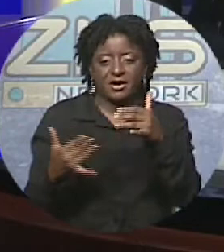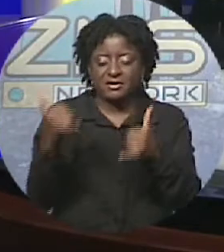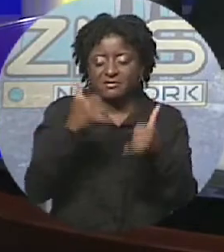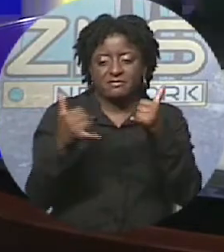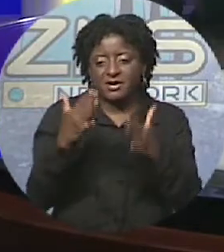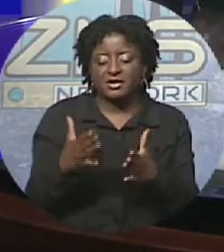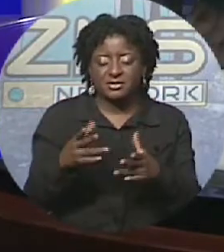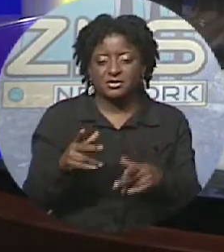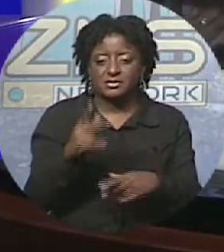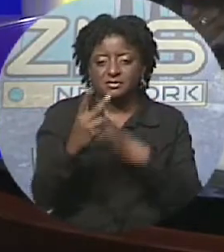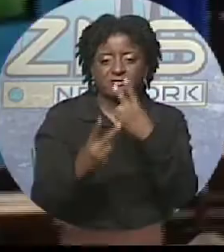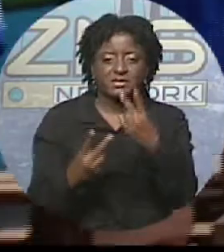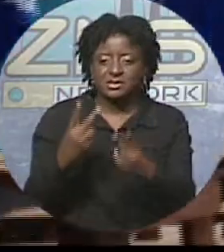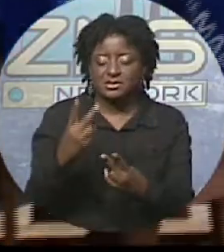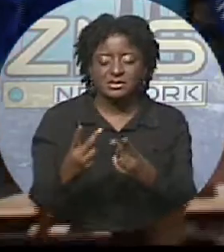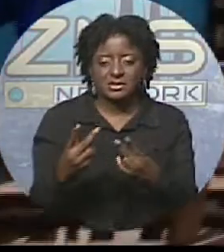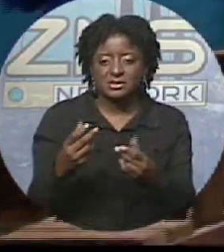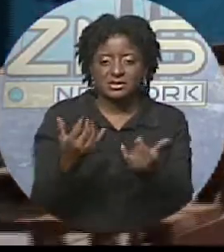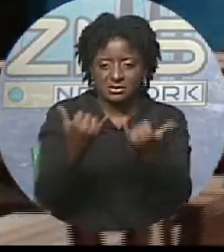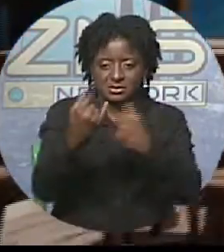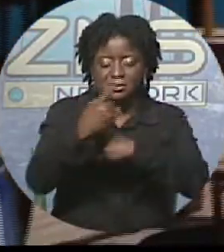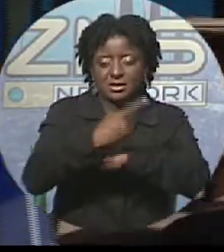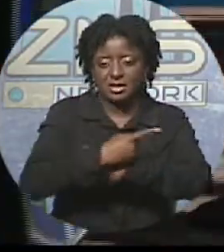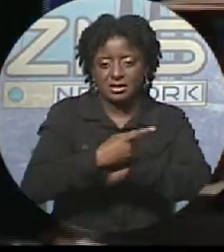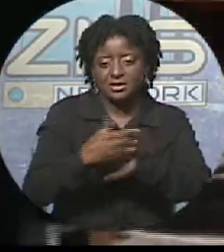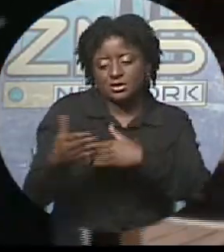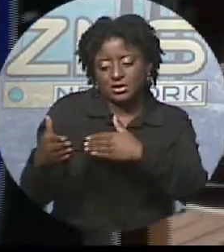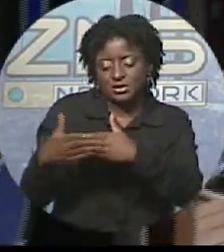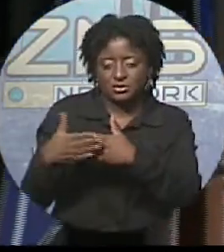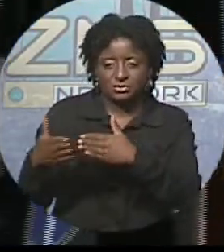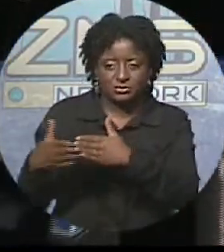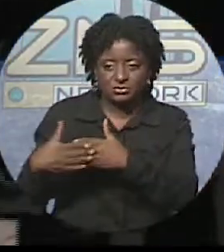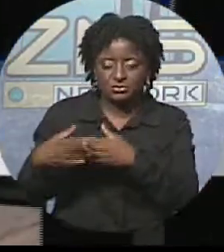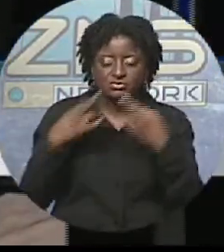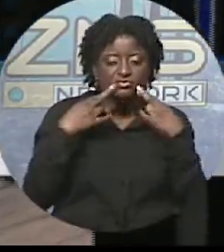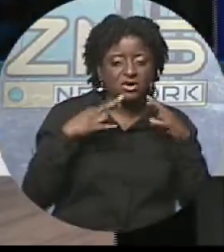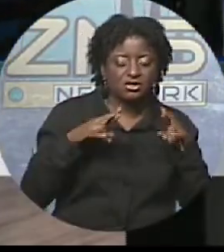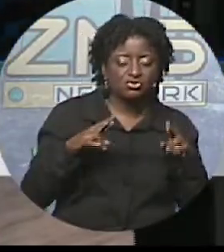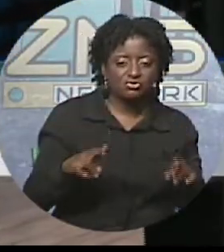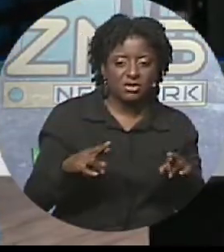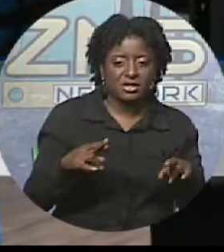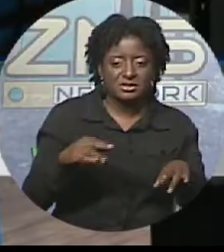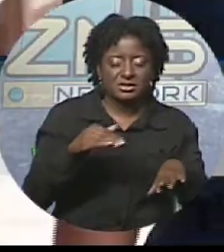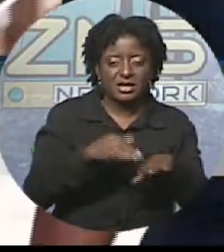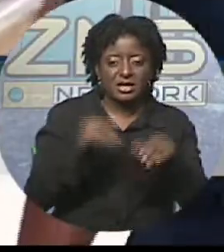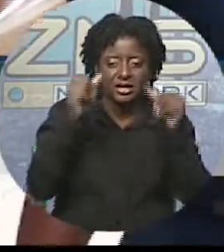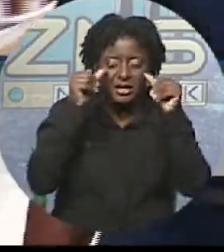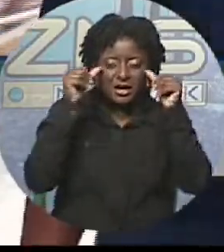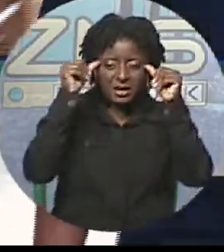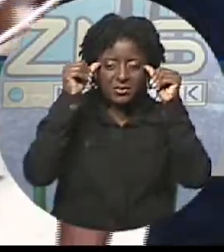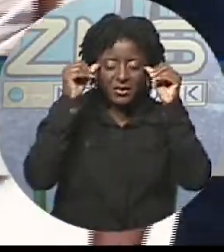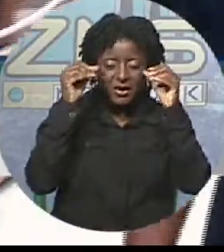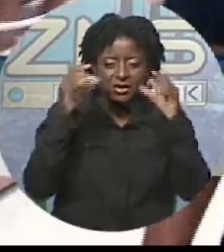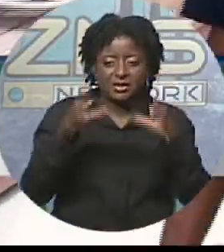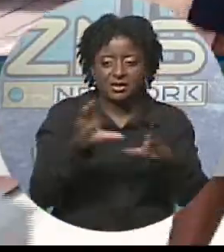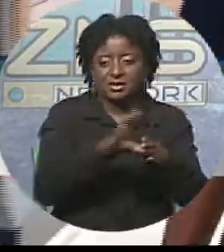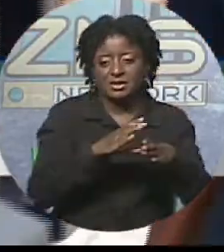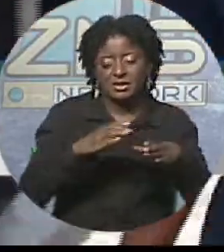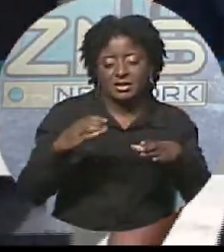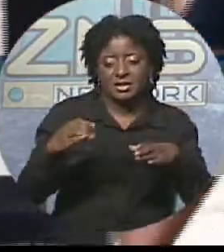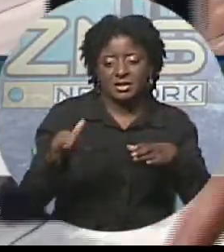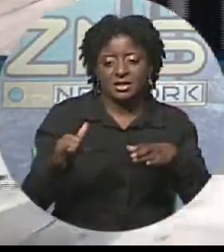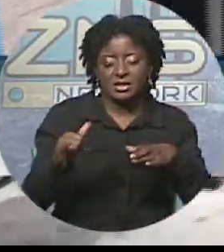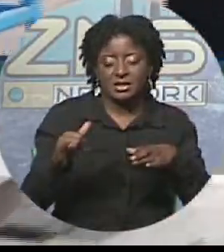safety tips. The close proximity of restaurants at Arawak a crucial concern for officers of the